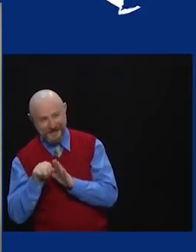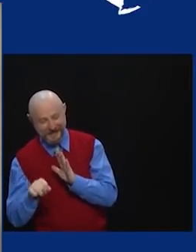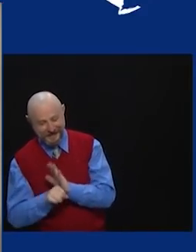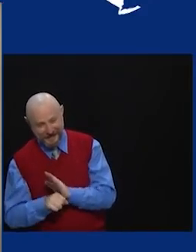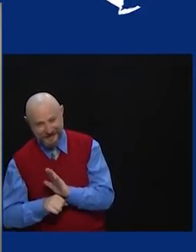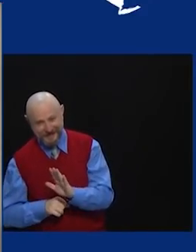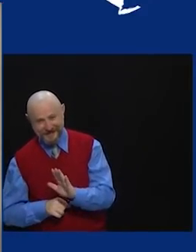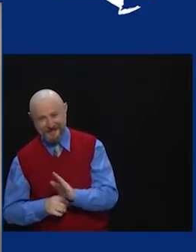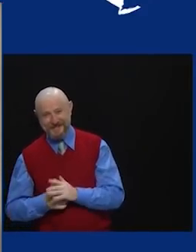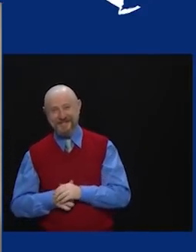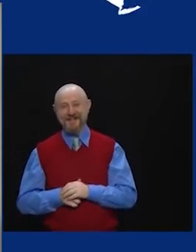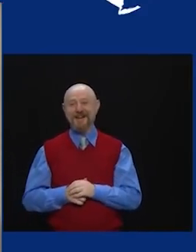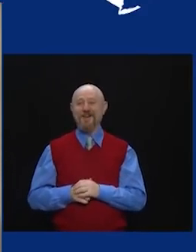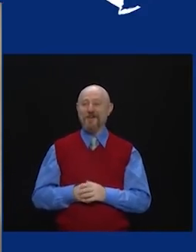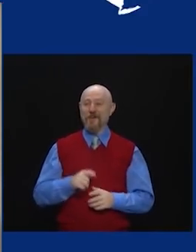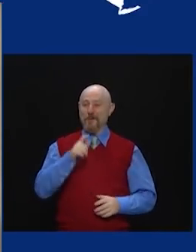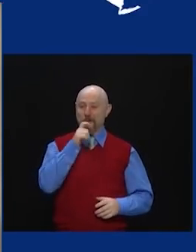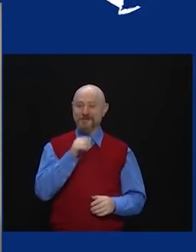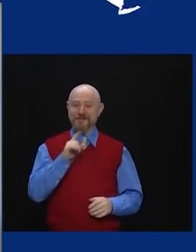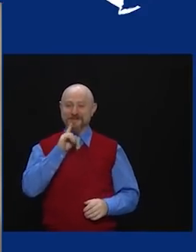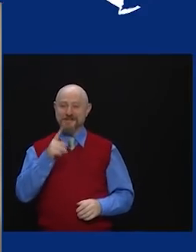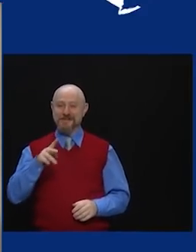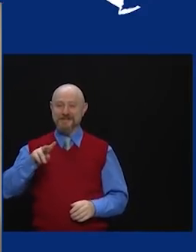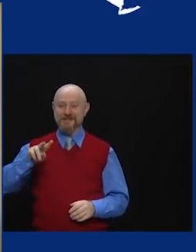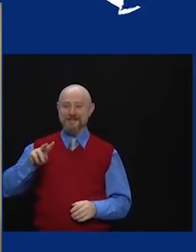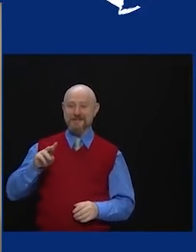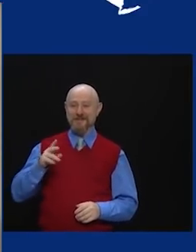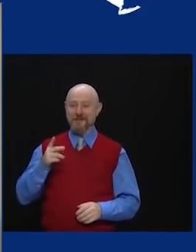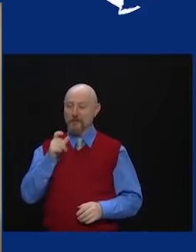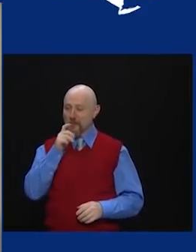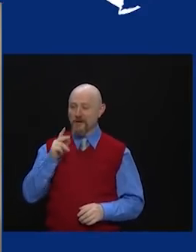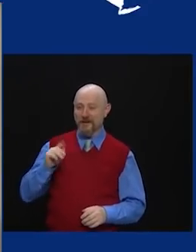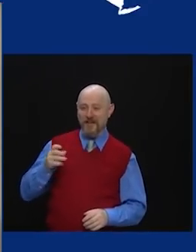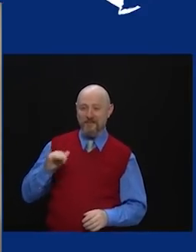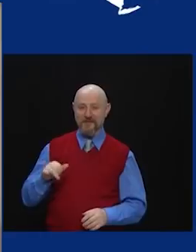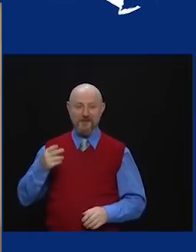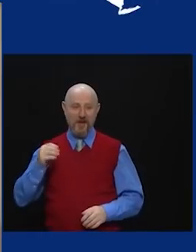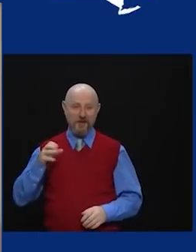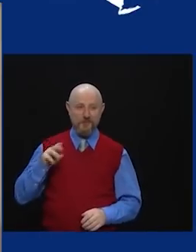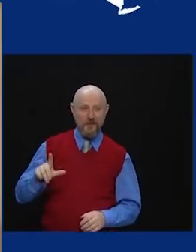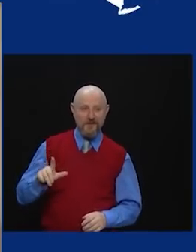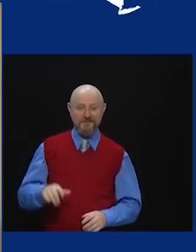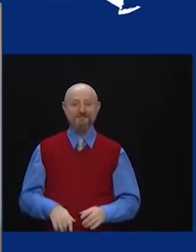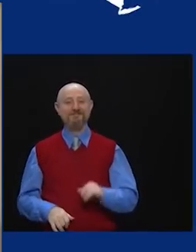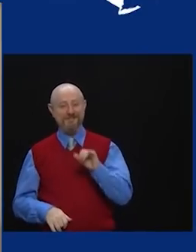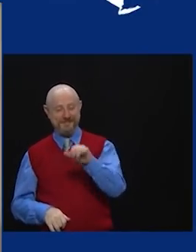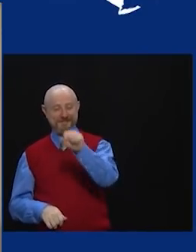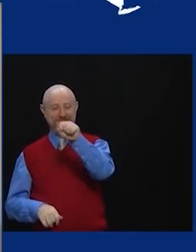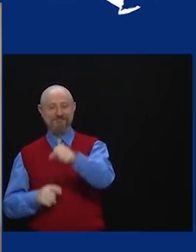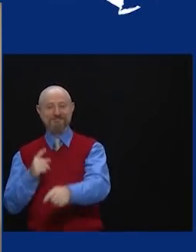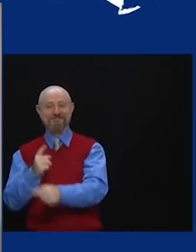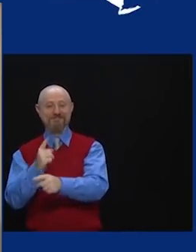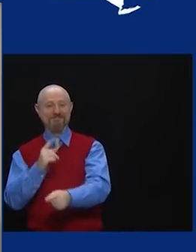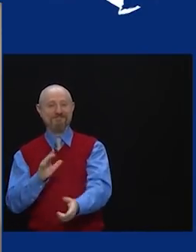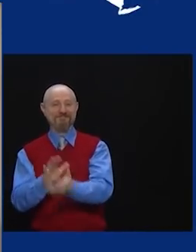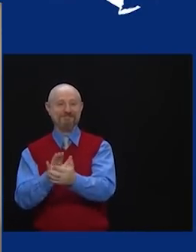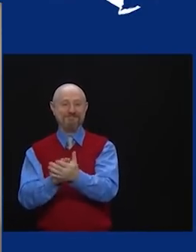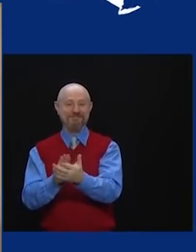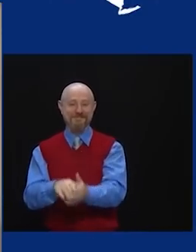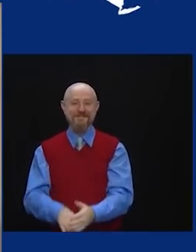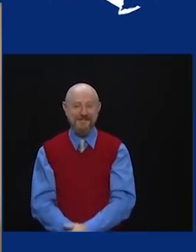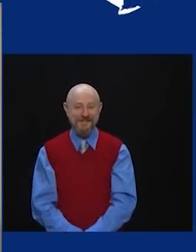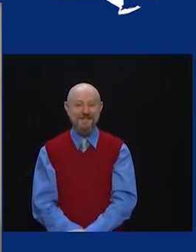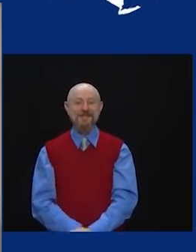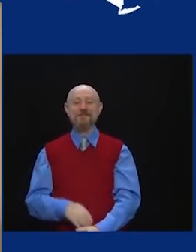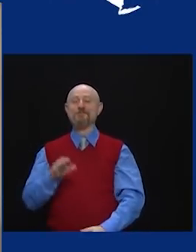Ben, you know Who the answer. is Kathy Hochul? All right. Yes. There you go, Ben. All right, Ben, well played. Ben, tell us about